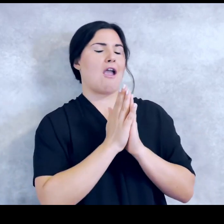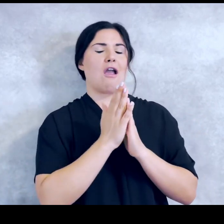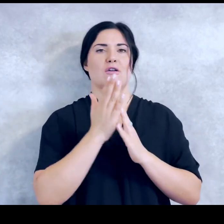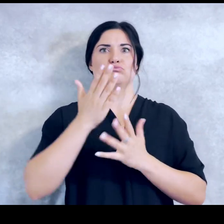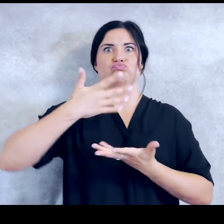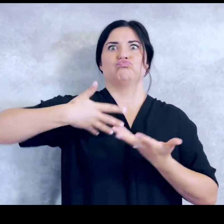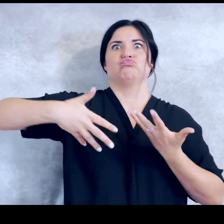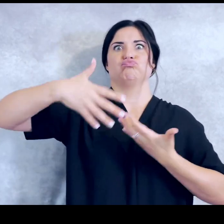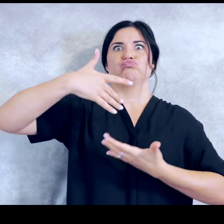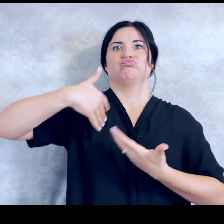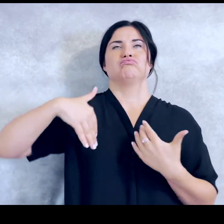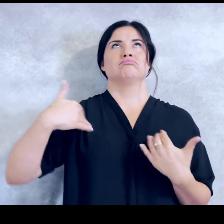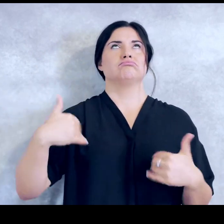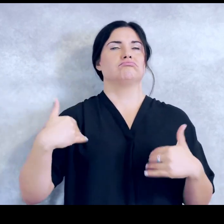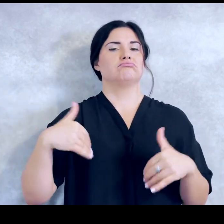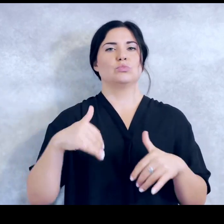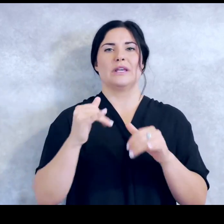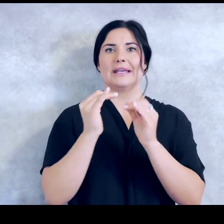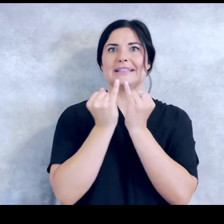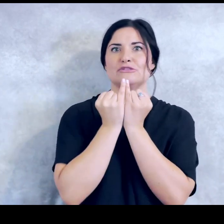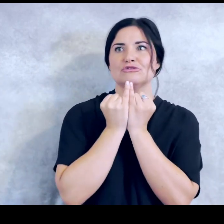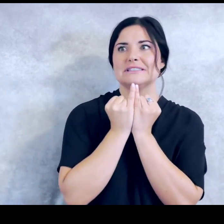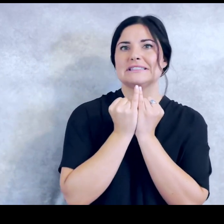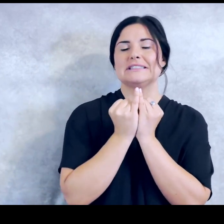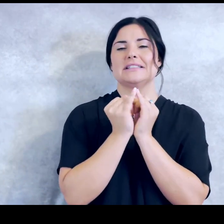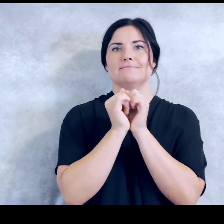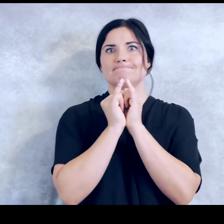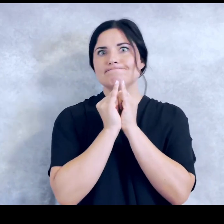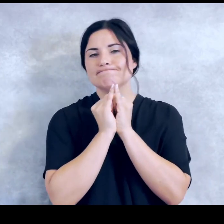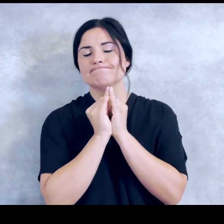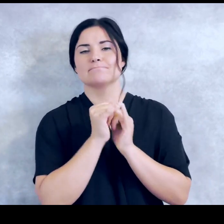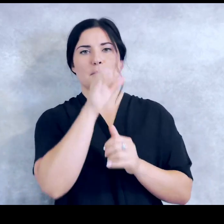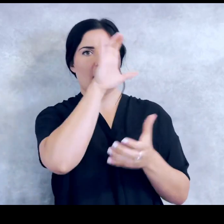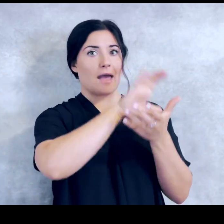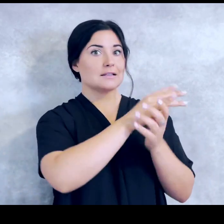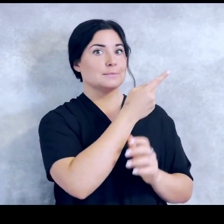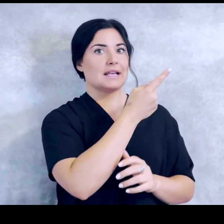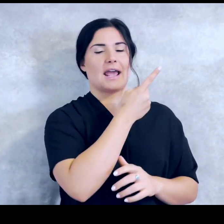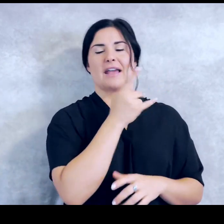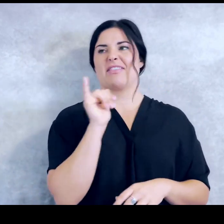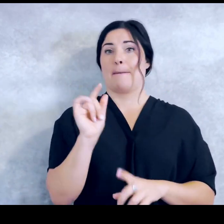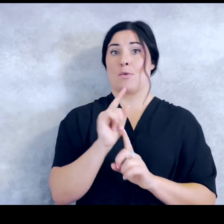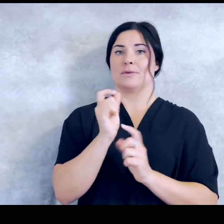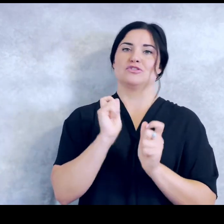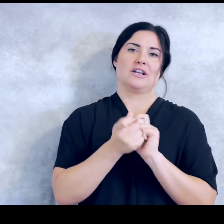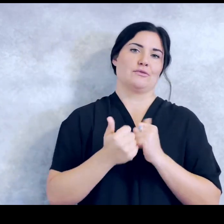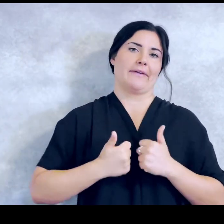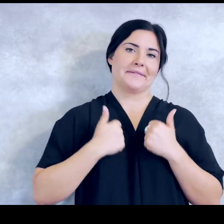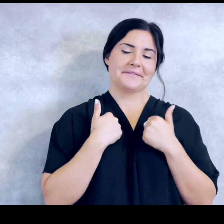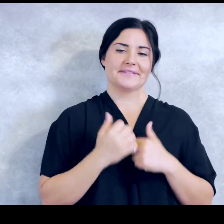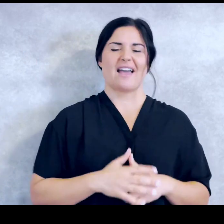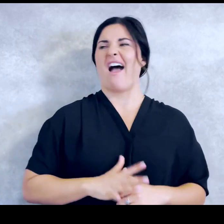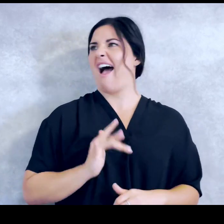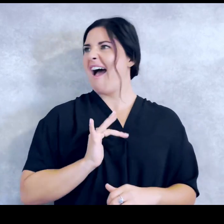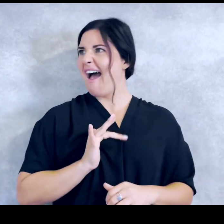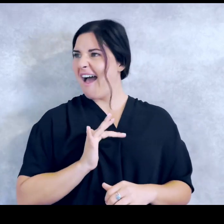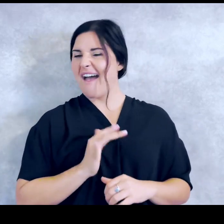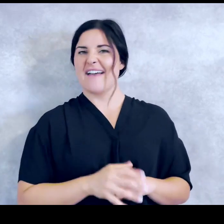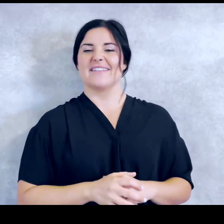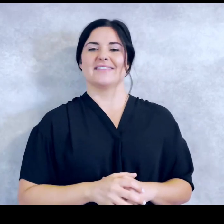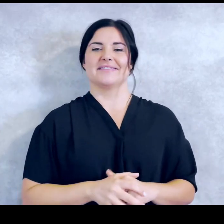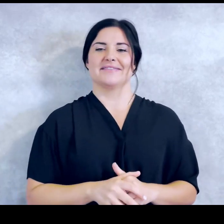surrounding one another and lifting one another up, interceding, my husband and I just changed our lives. Oh,